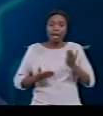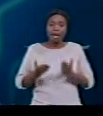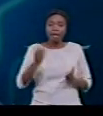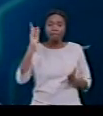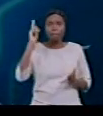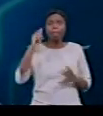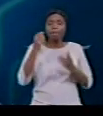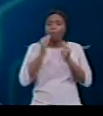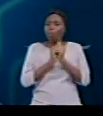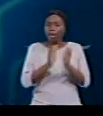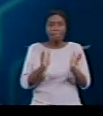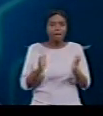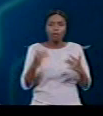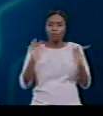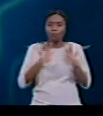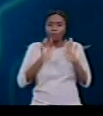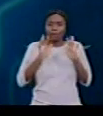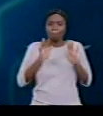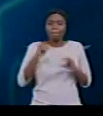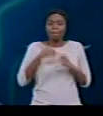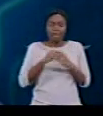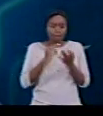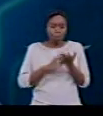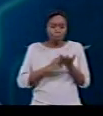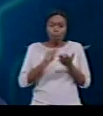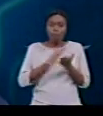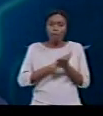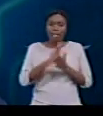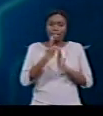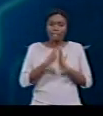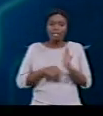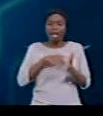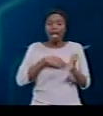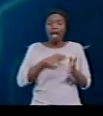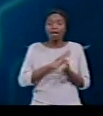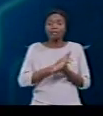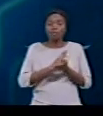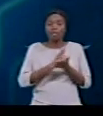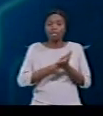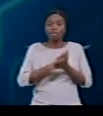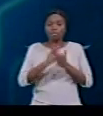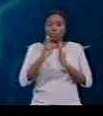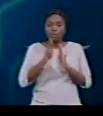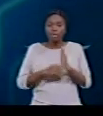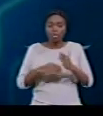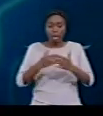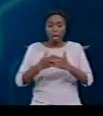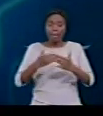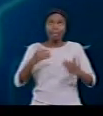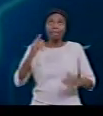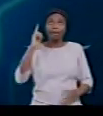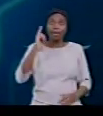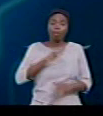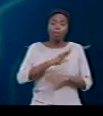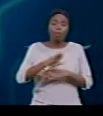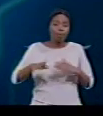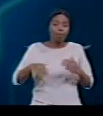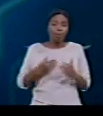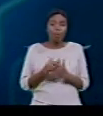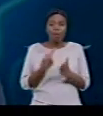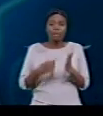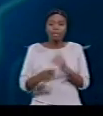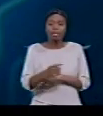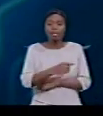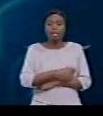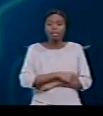fear, in holiness and righteousness before him all the days